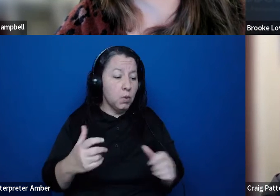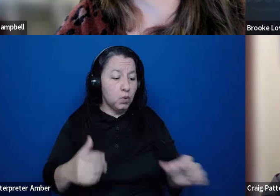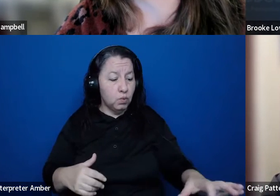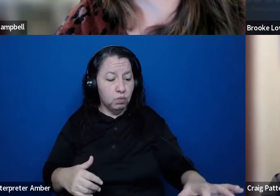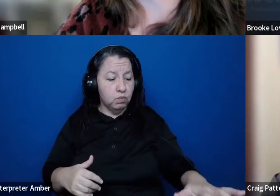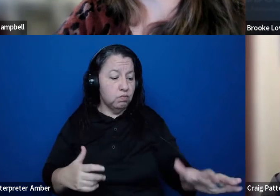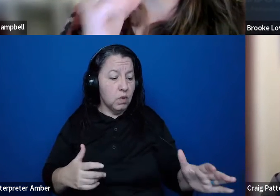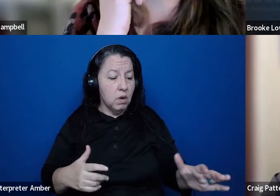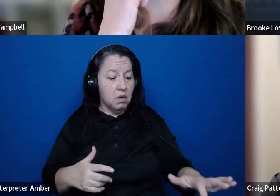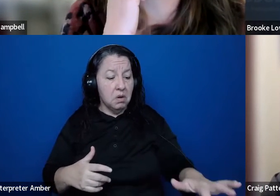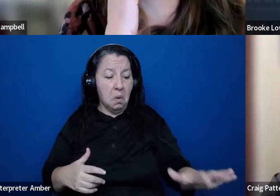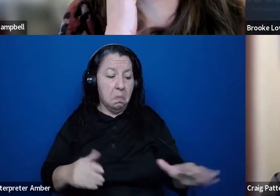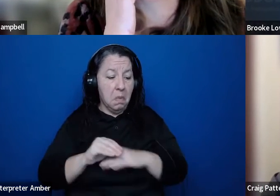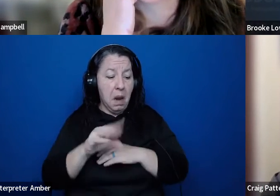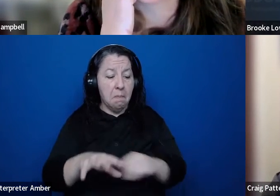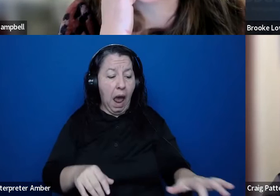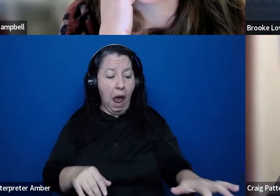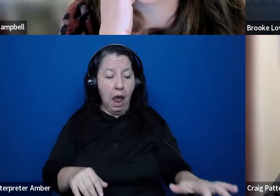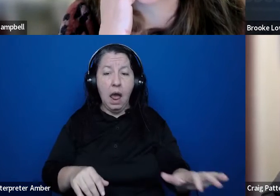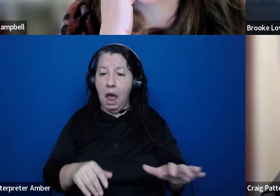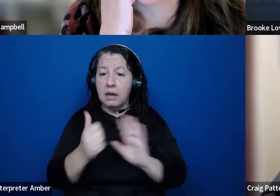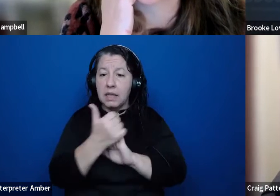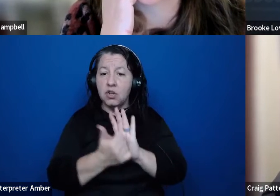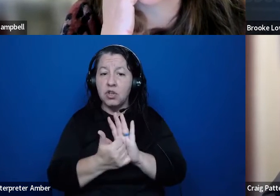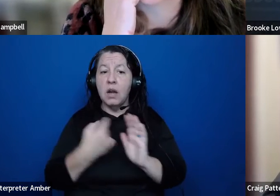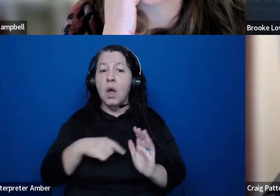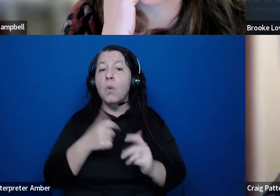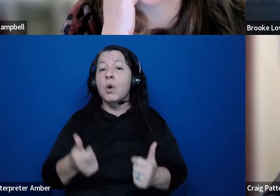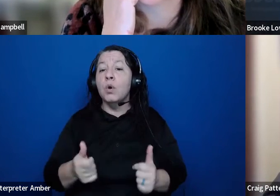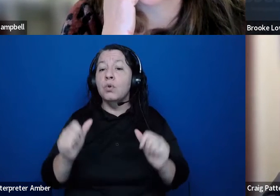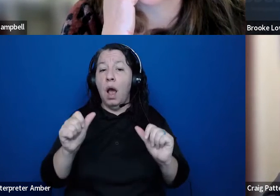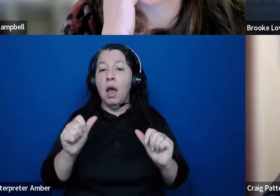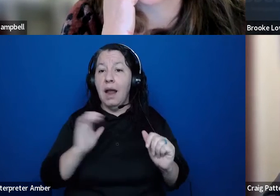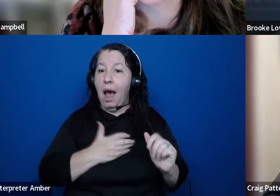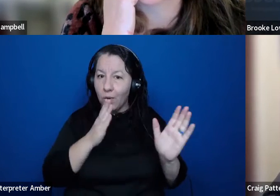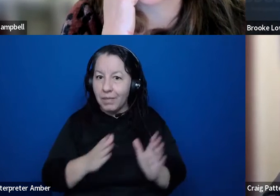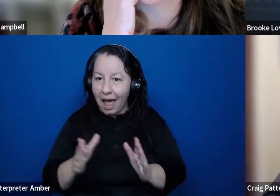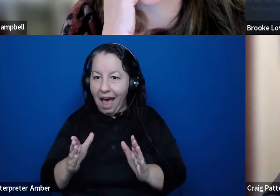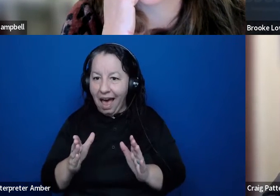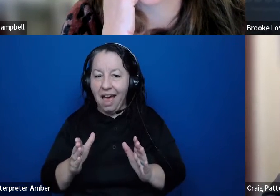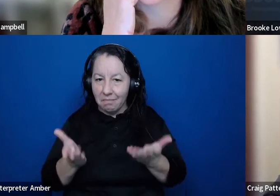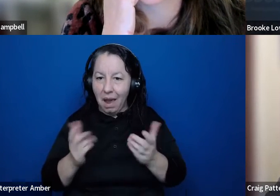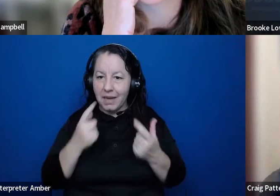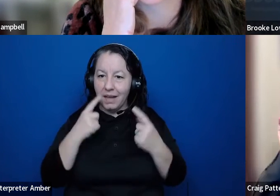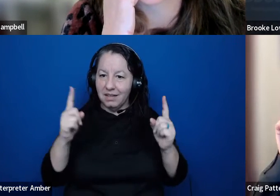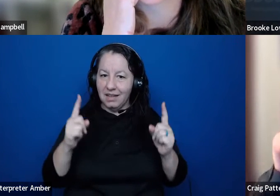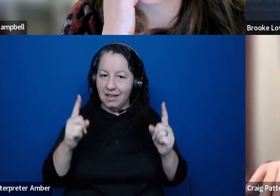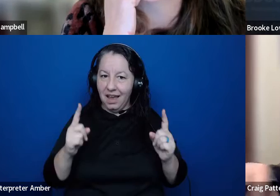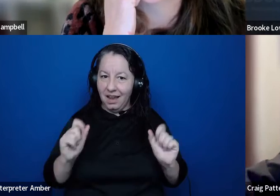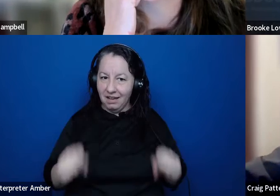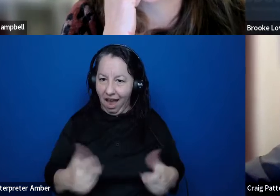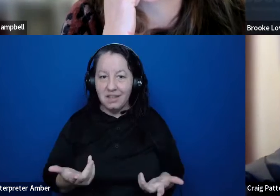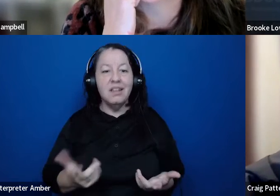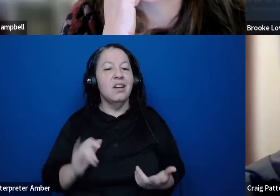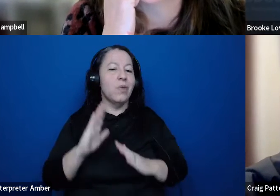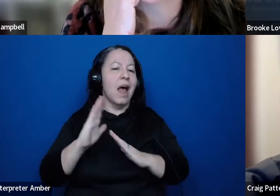affect the agenda that we're trying to advance. So I think that's pretty much the top level,